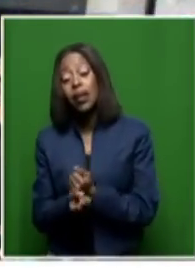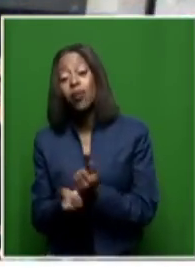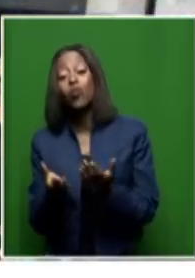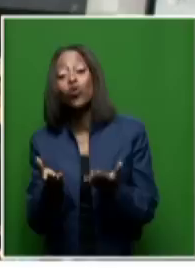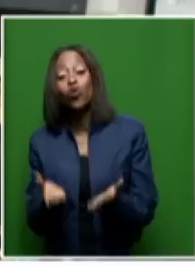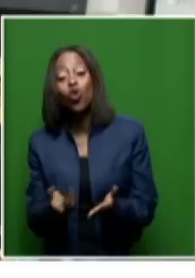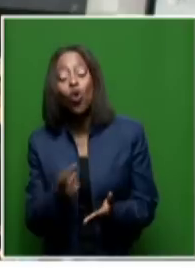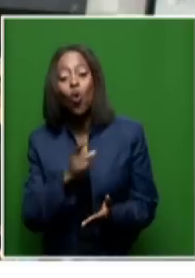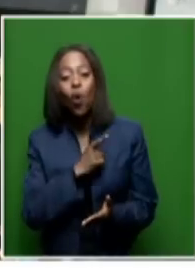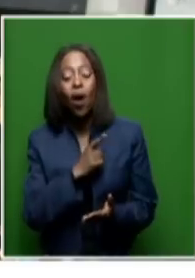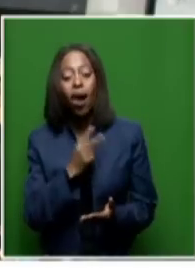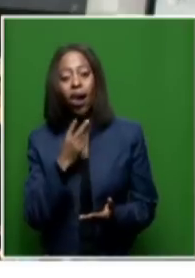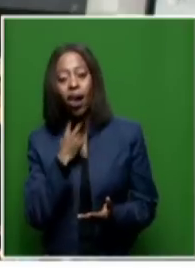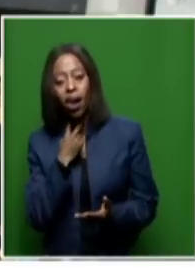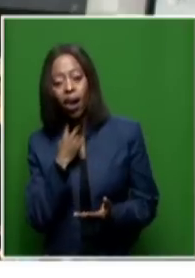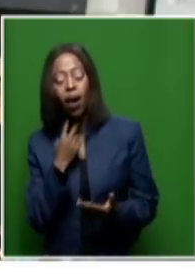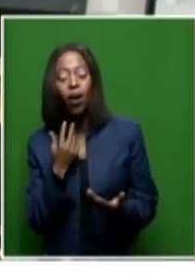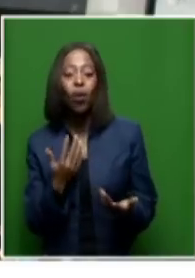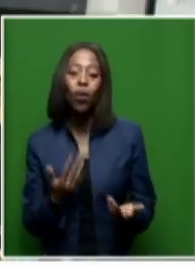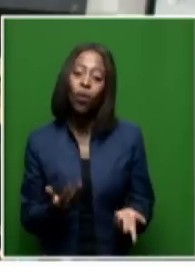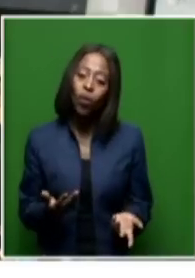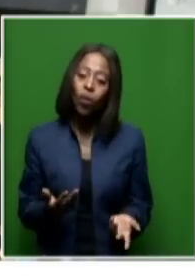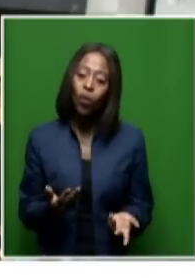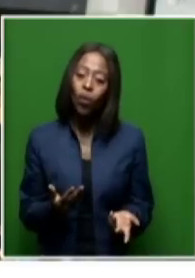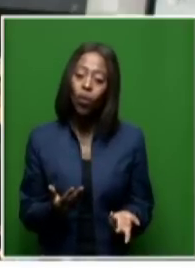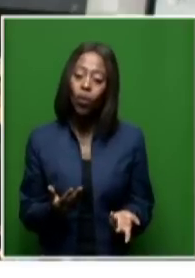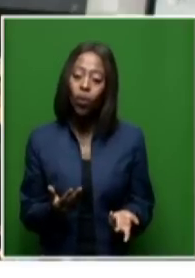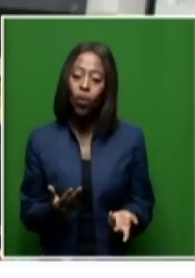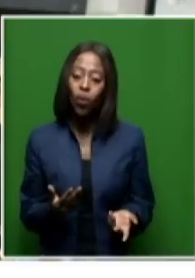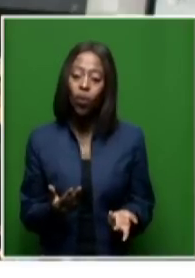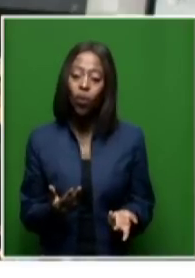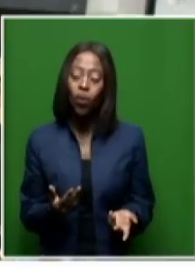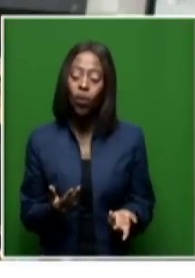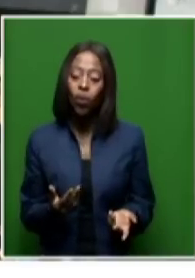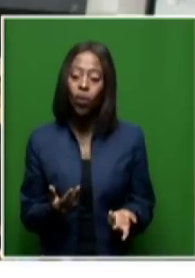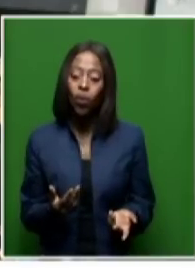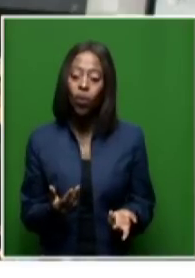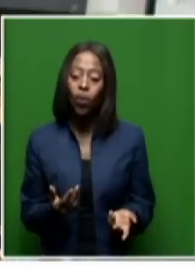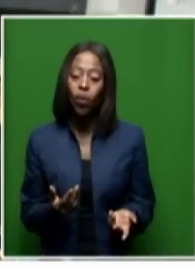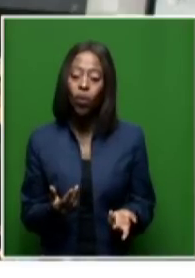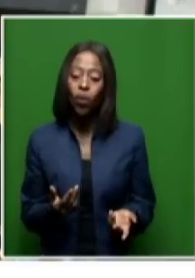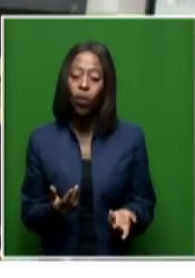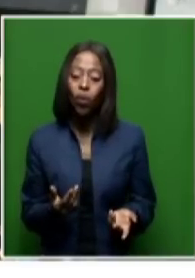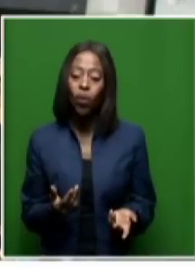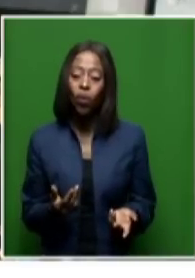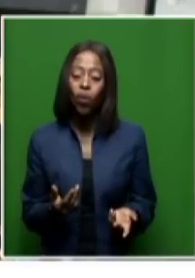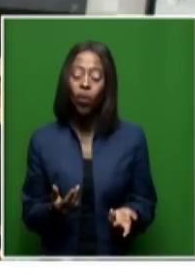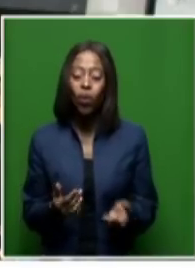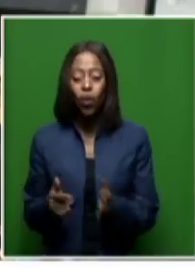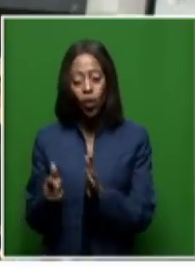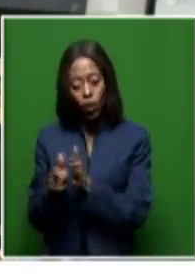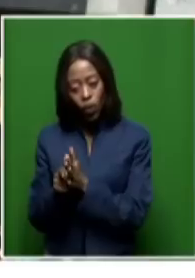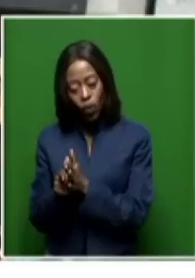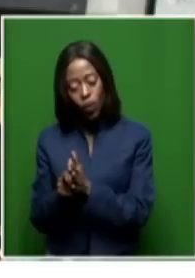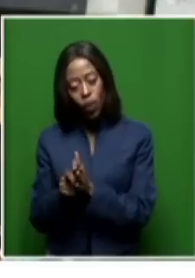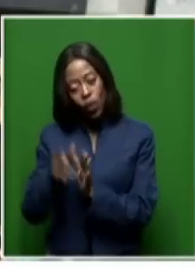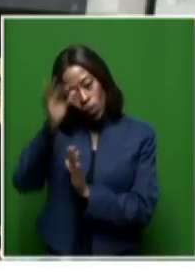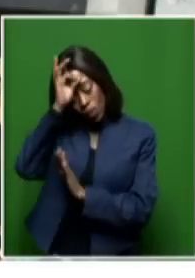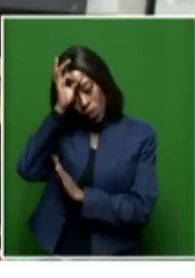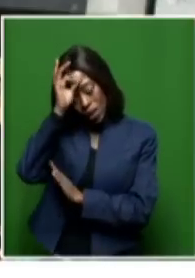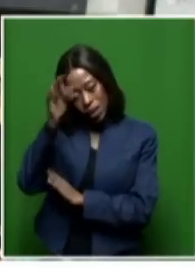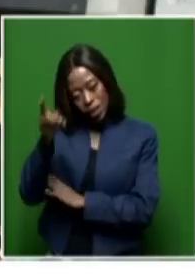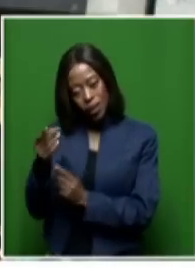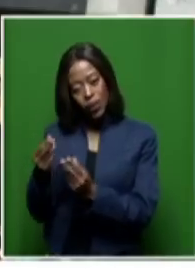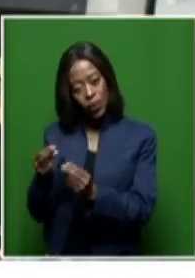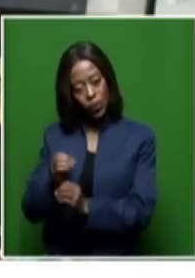the inability or the ineptitude or the state law enforcement agencies not